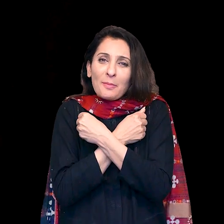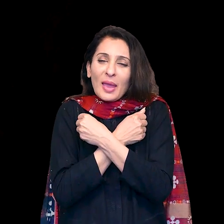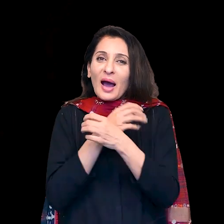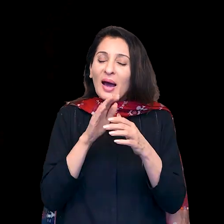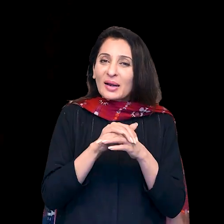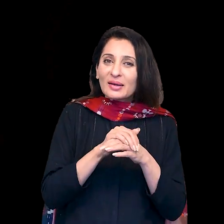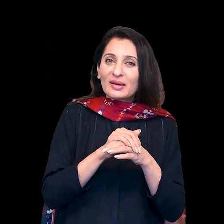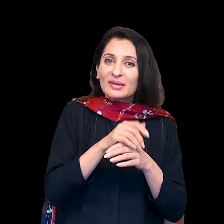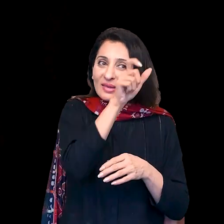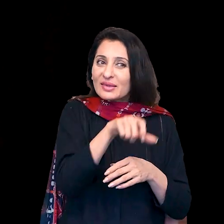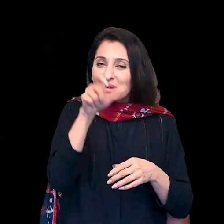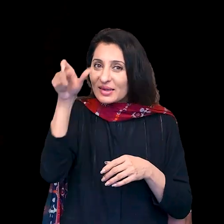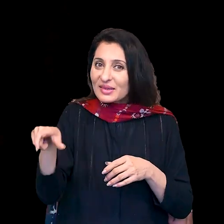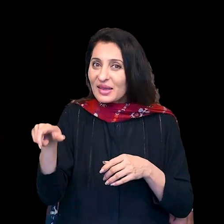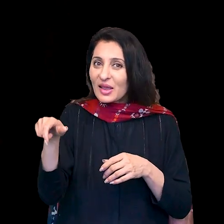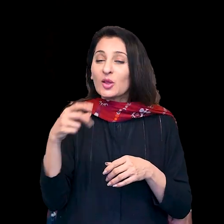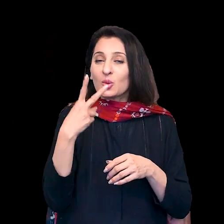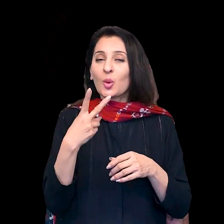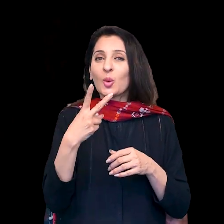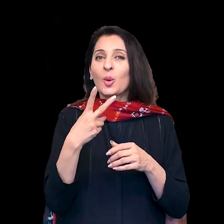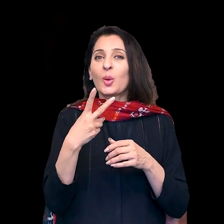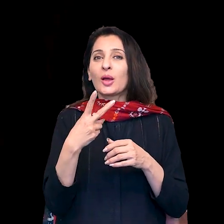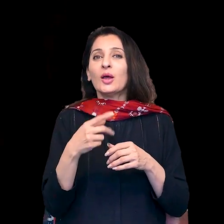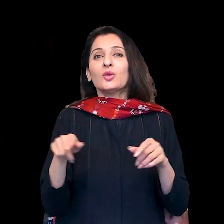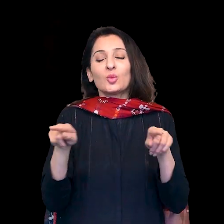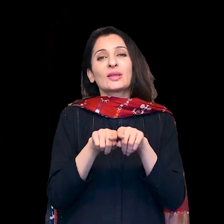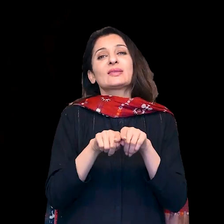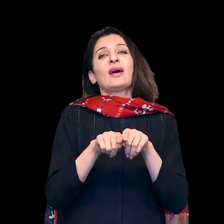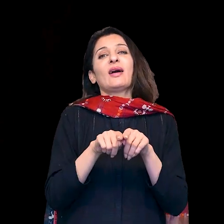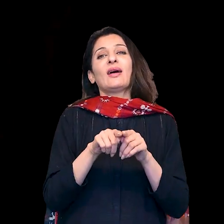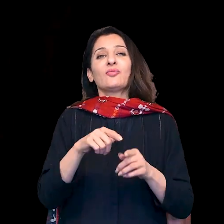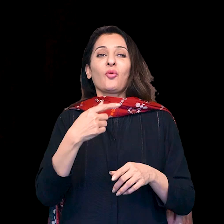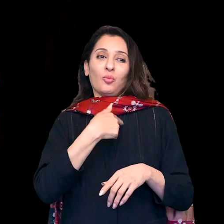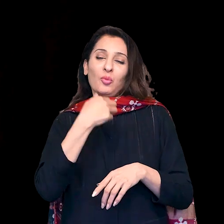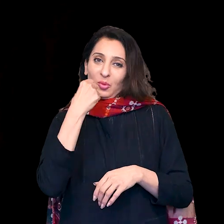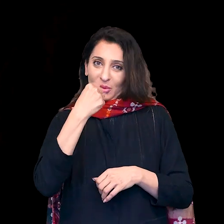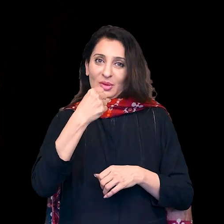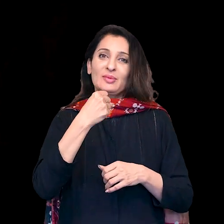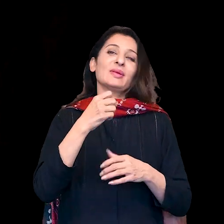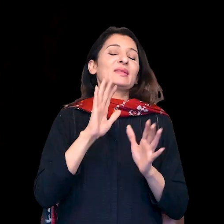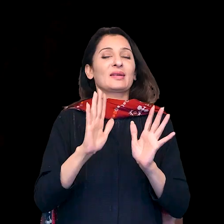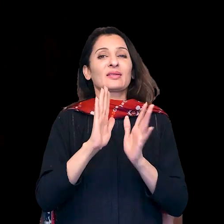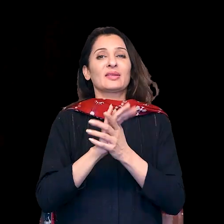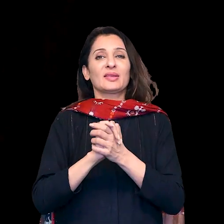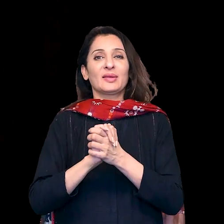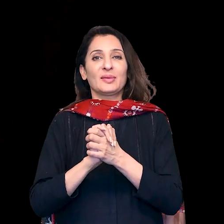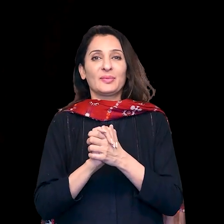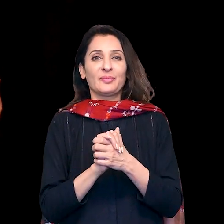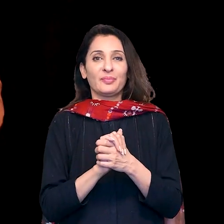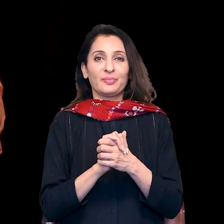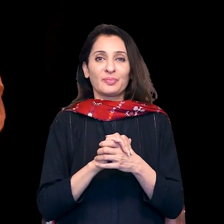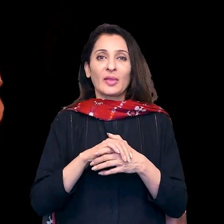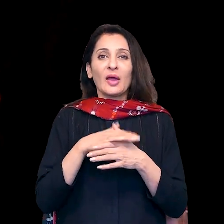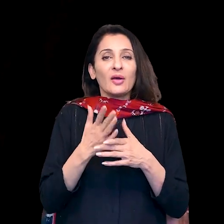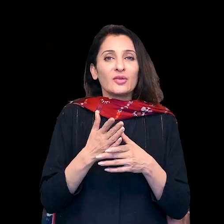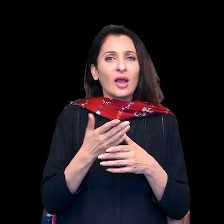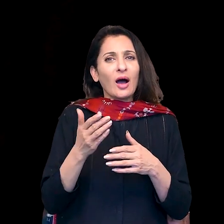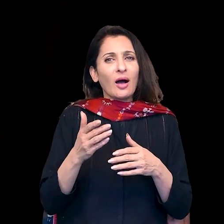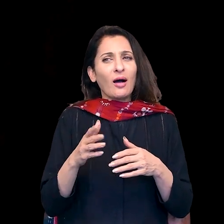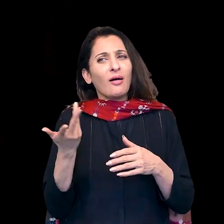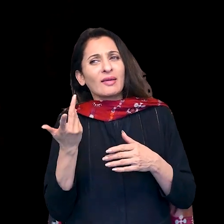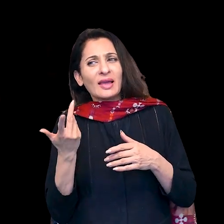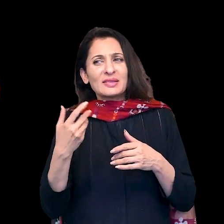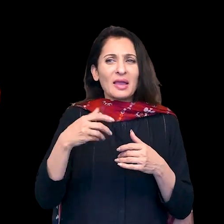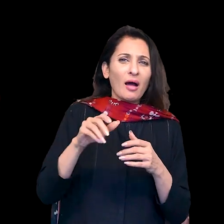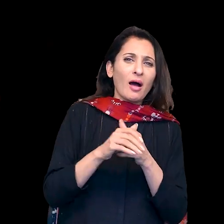learn how to trust one another, how to care for one another, what loyalty is, what commitment is, what sharing is, what caring is, what